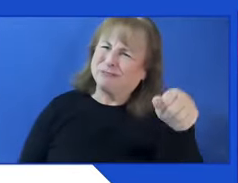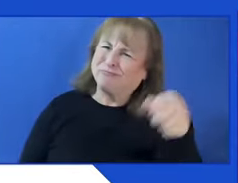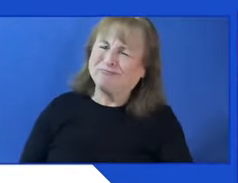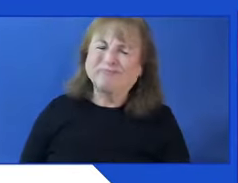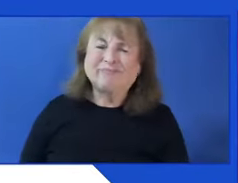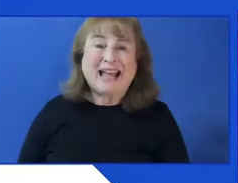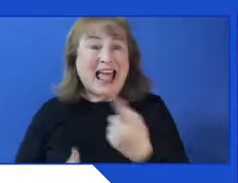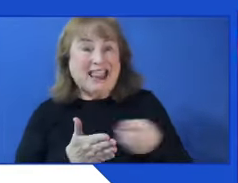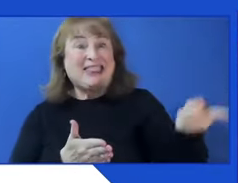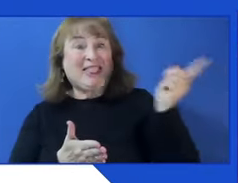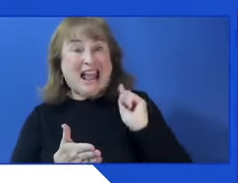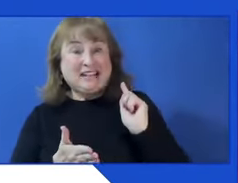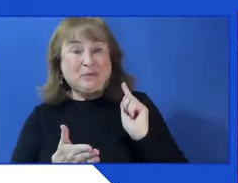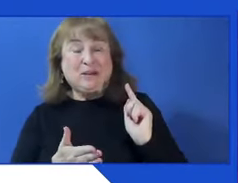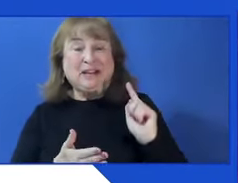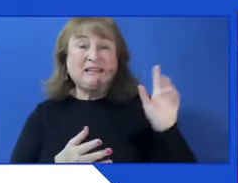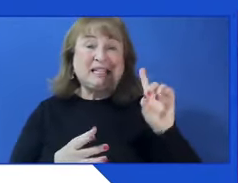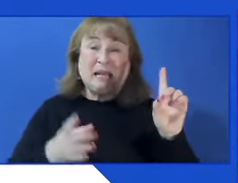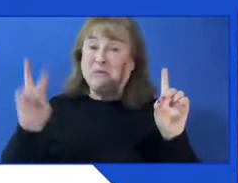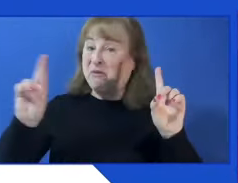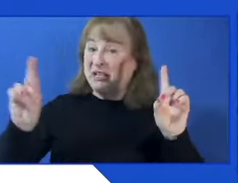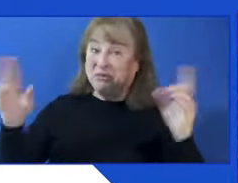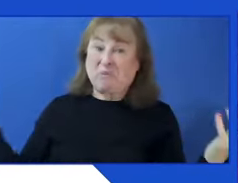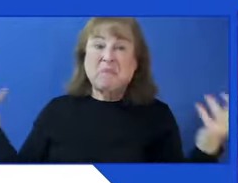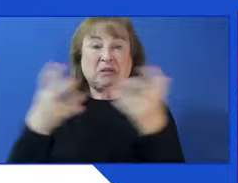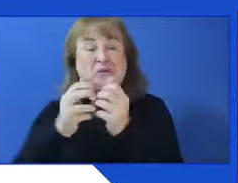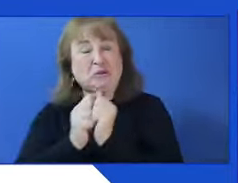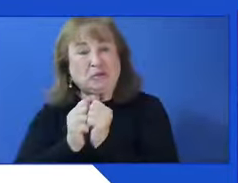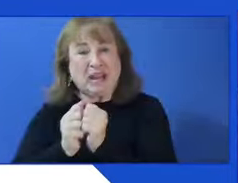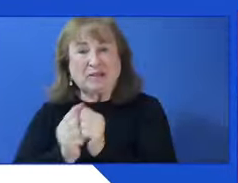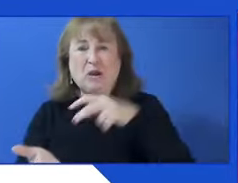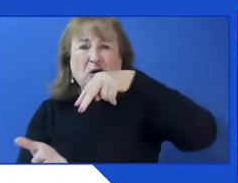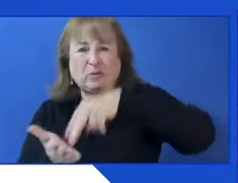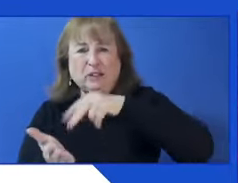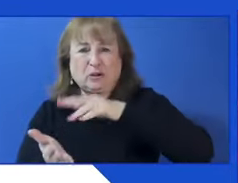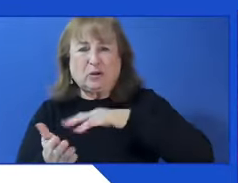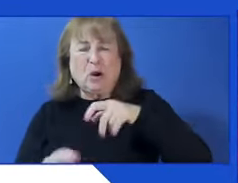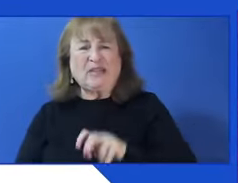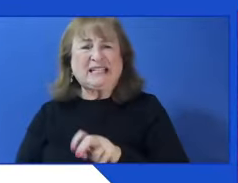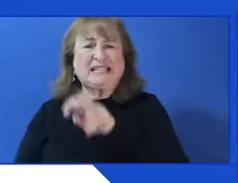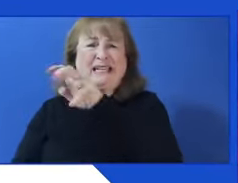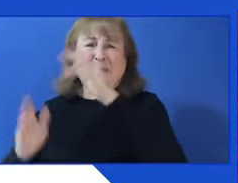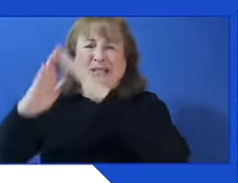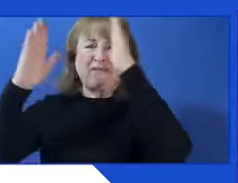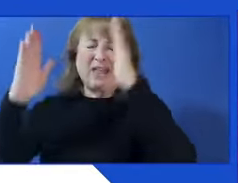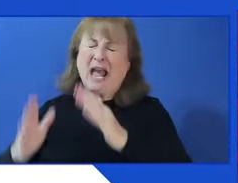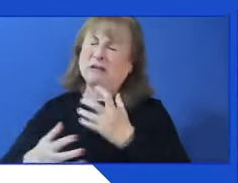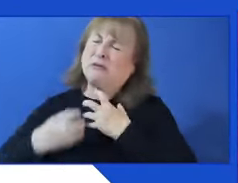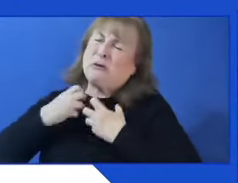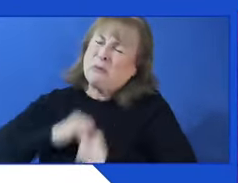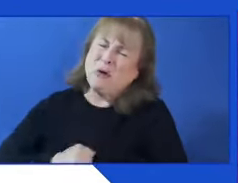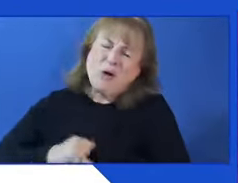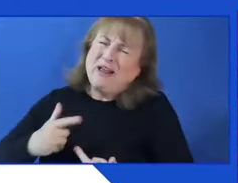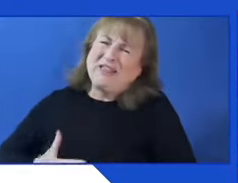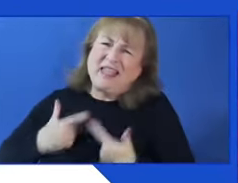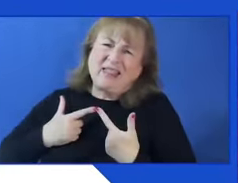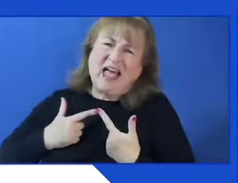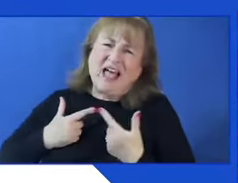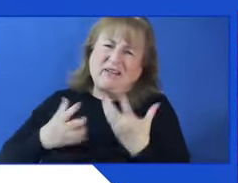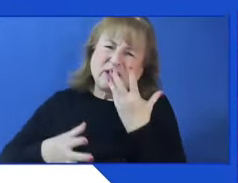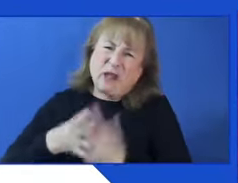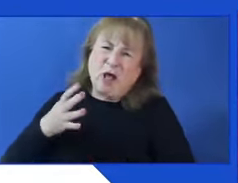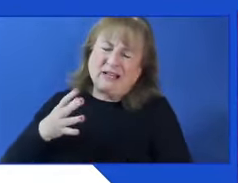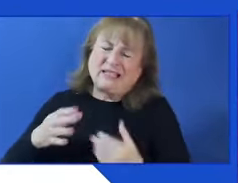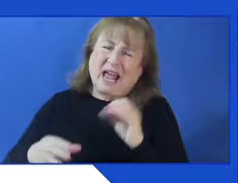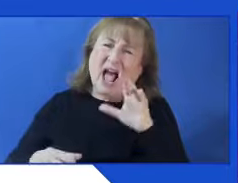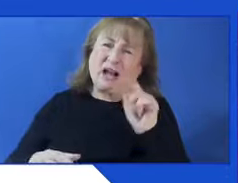Last week, a bipartisan group of members stood in solidarity on the steps of the House to mourn the loss lives in the October 7th attack